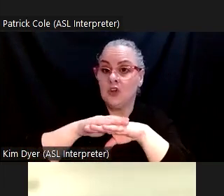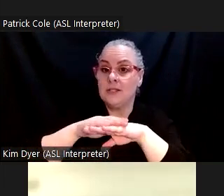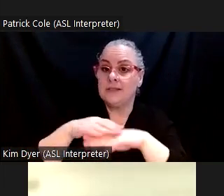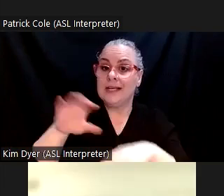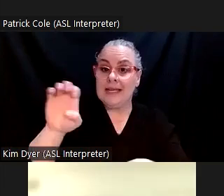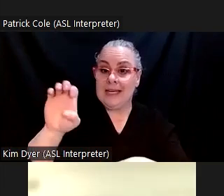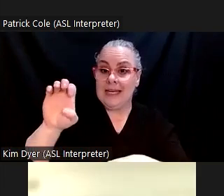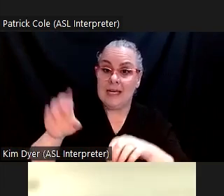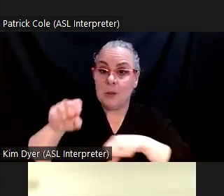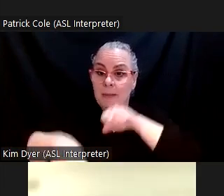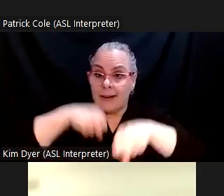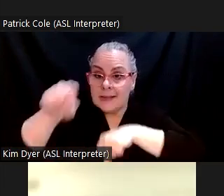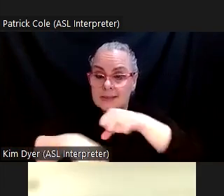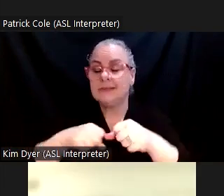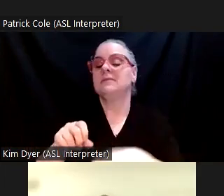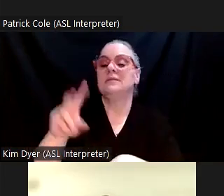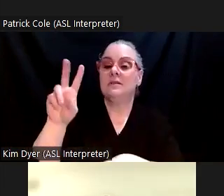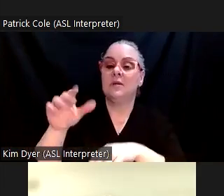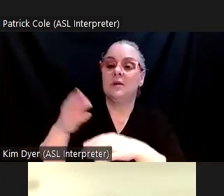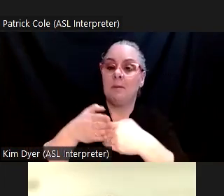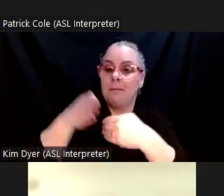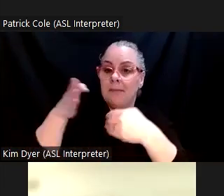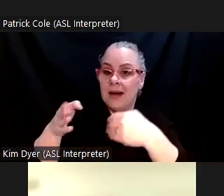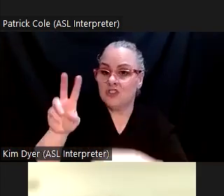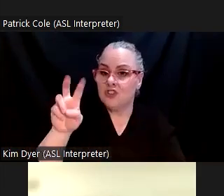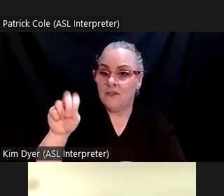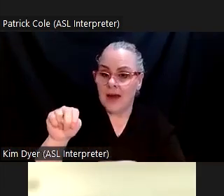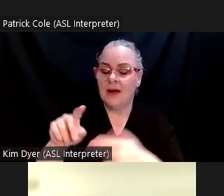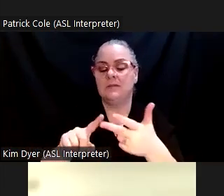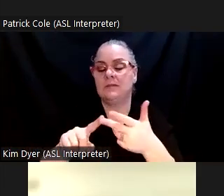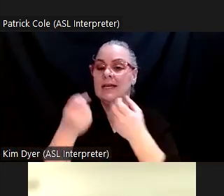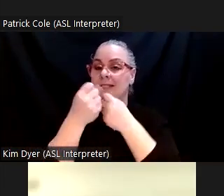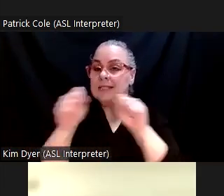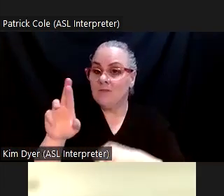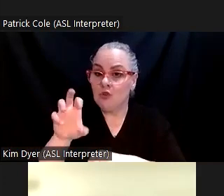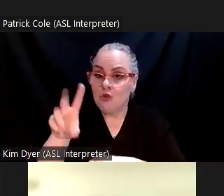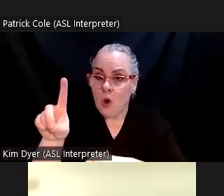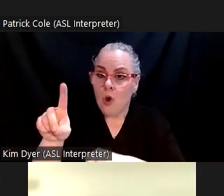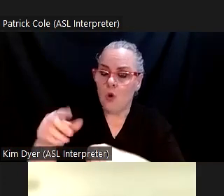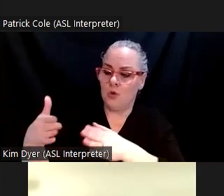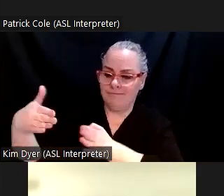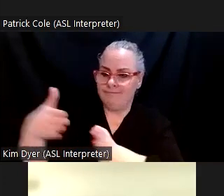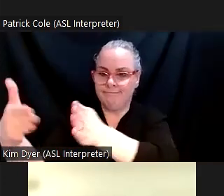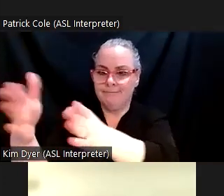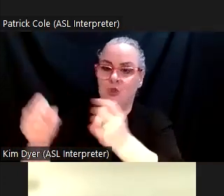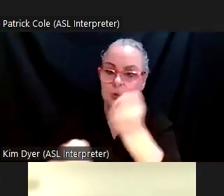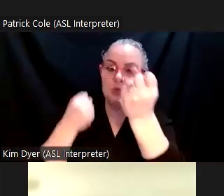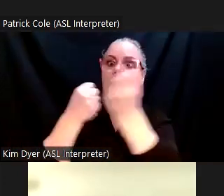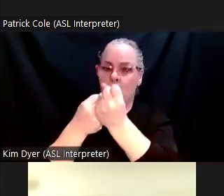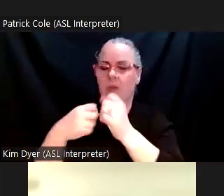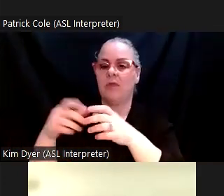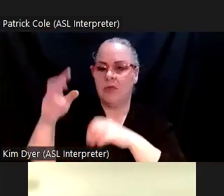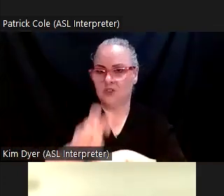e-bikes, passenger van services, as well as safe road and trail infrastructure to support this travel.